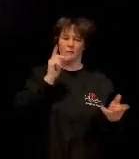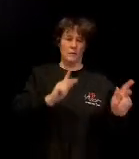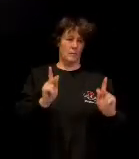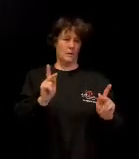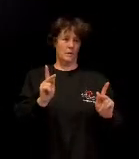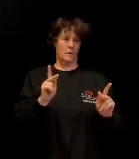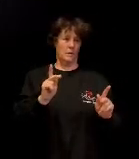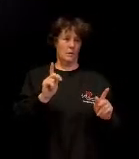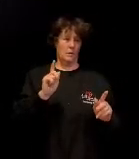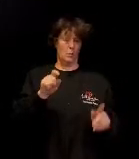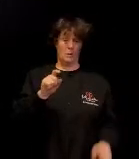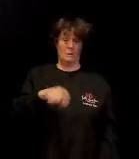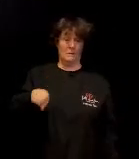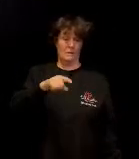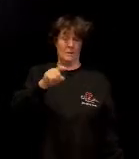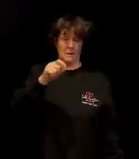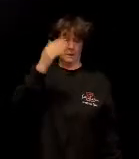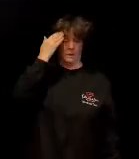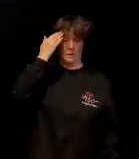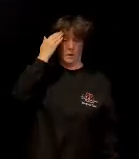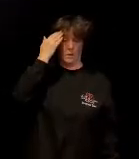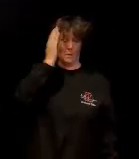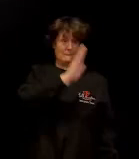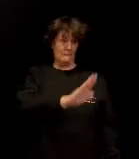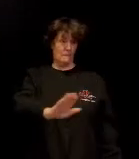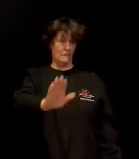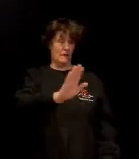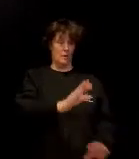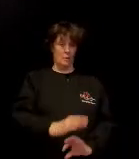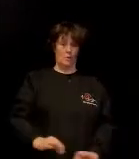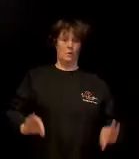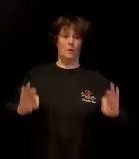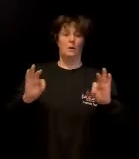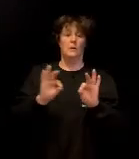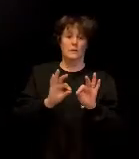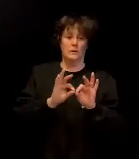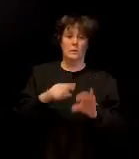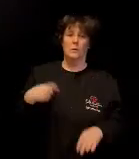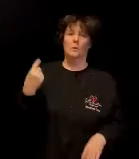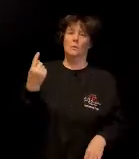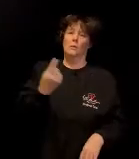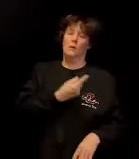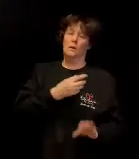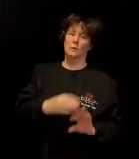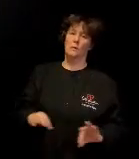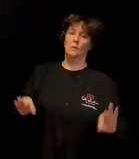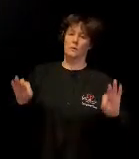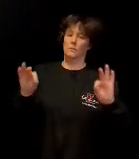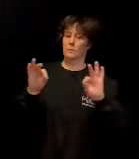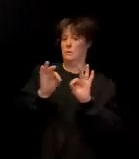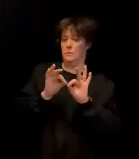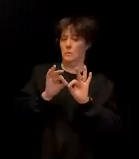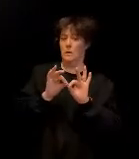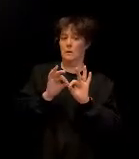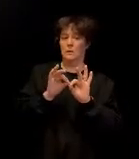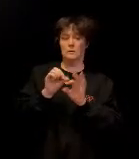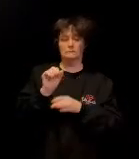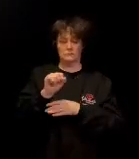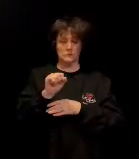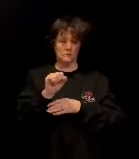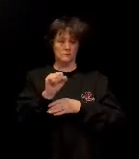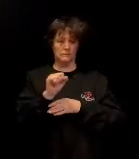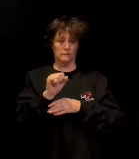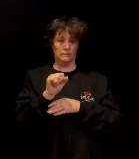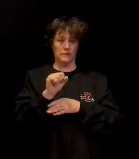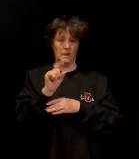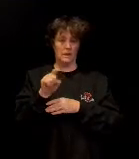We need to know that they are worthy. Amen. We are worthy. We are important. And we